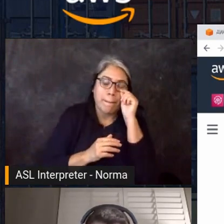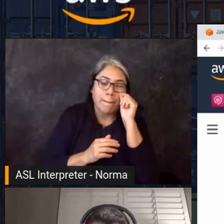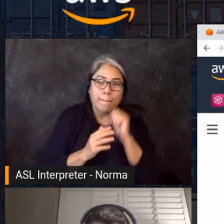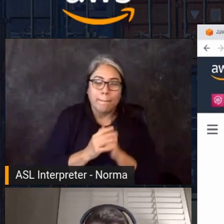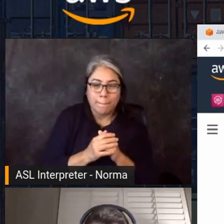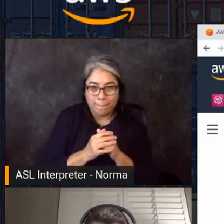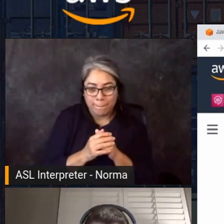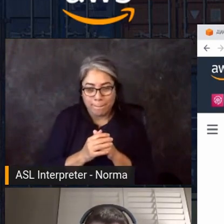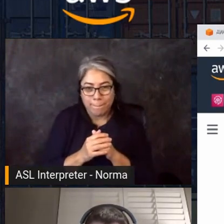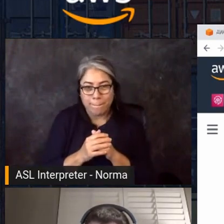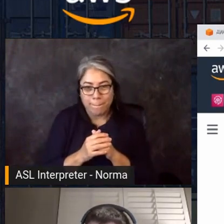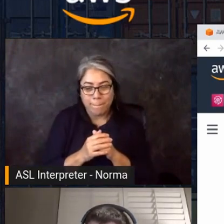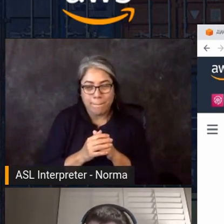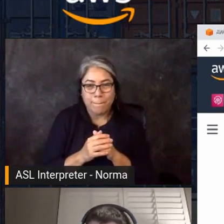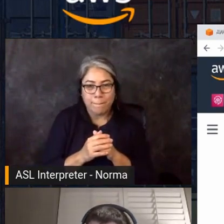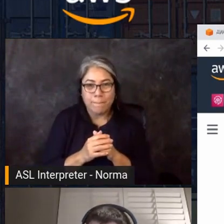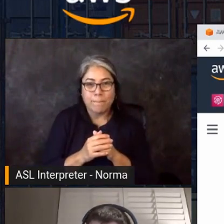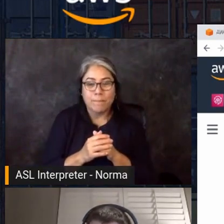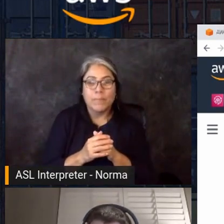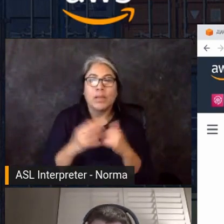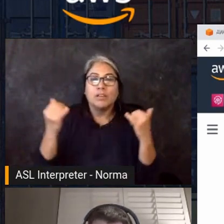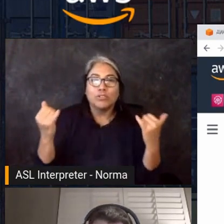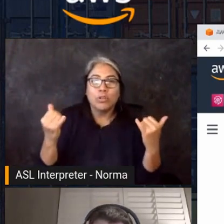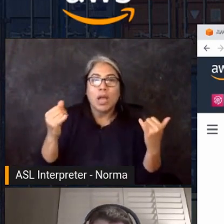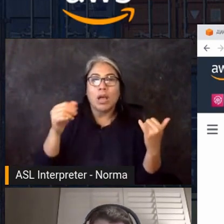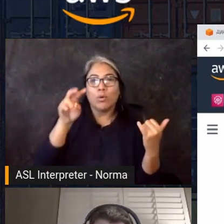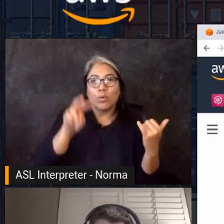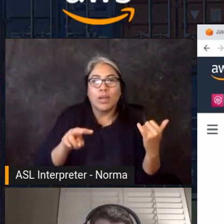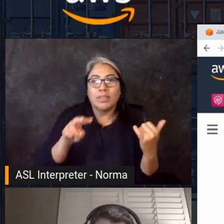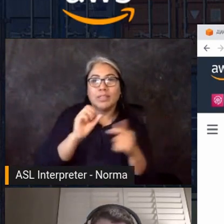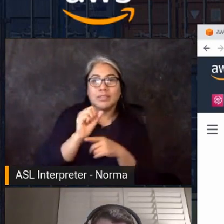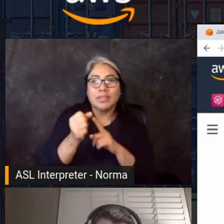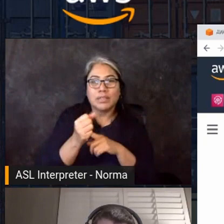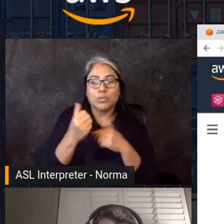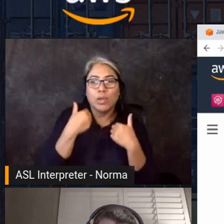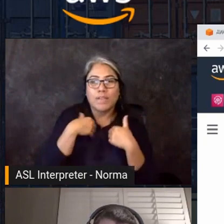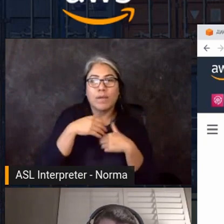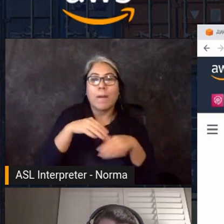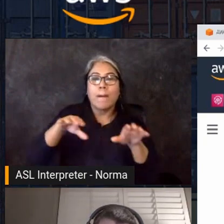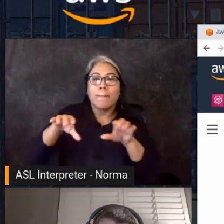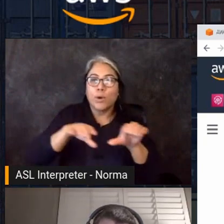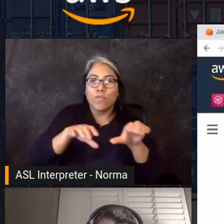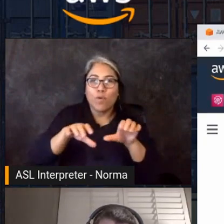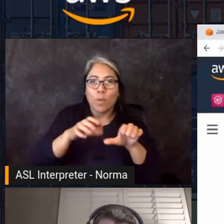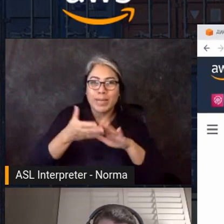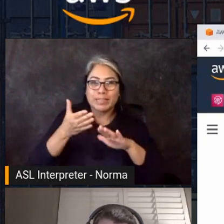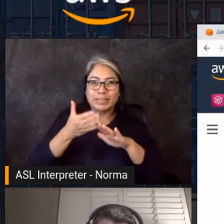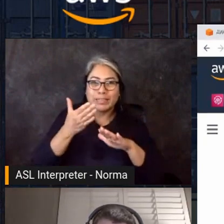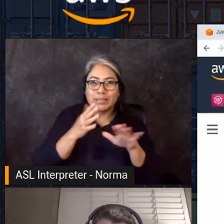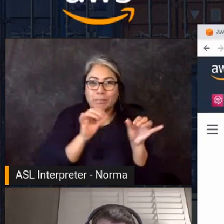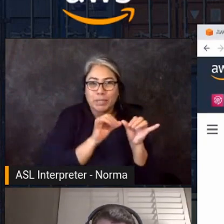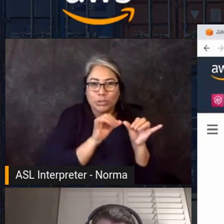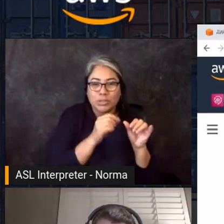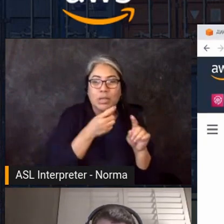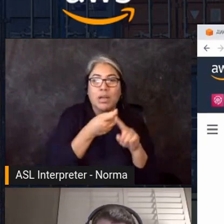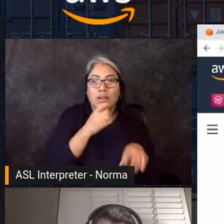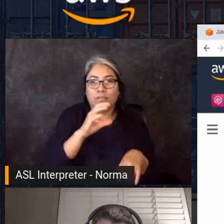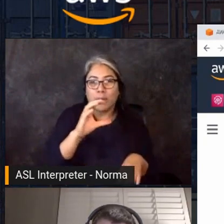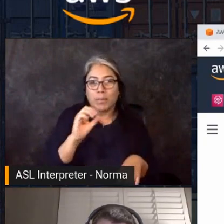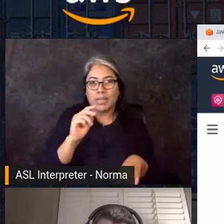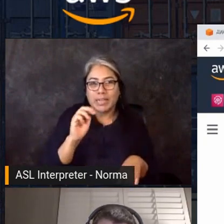look at, in this case, we have performance metrics coming from Container Insights.